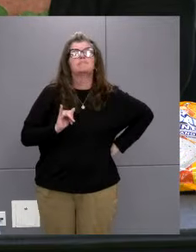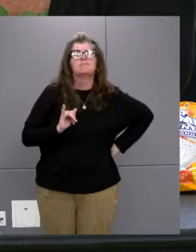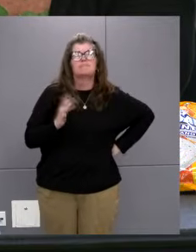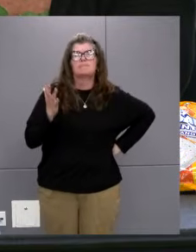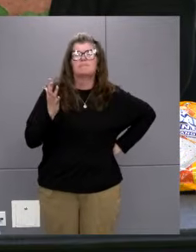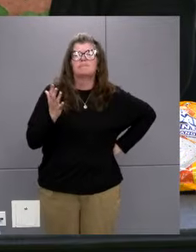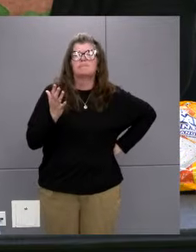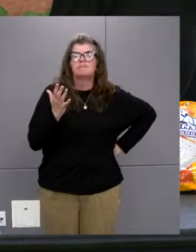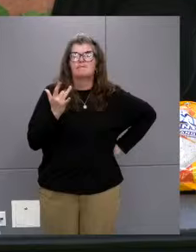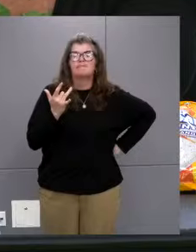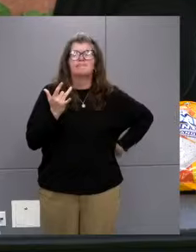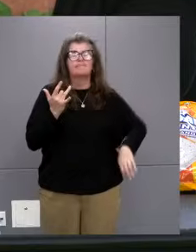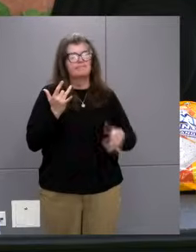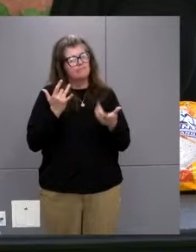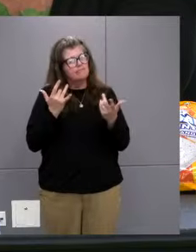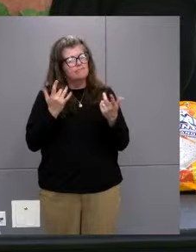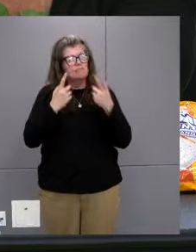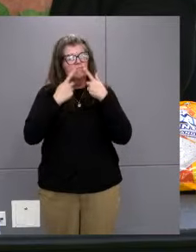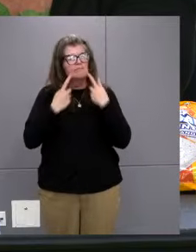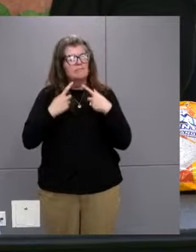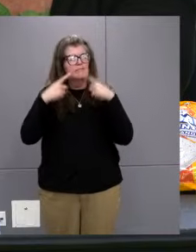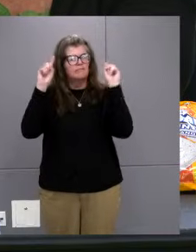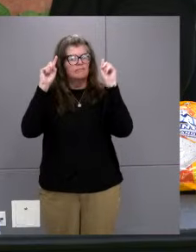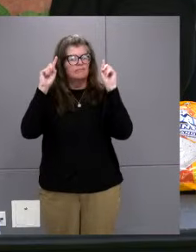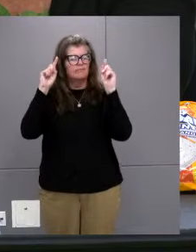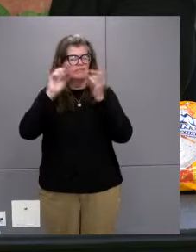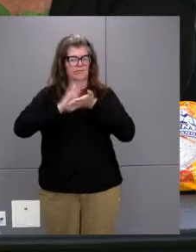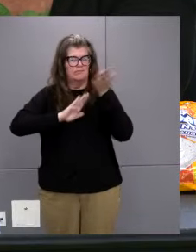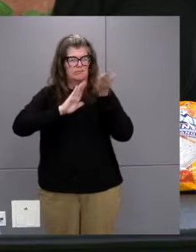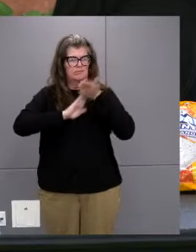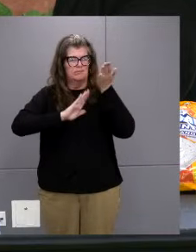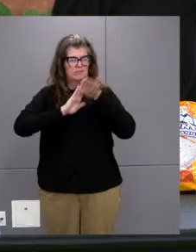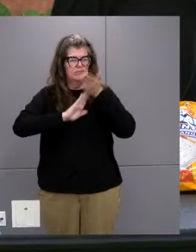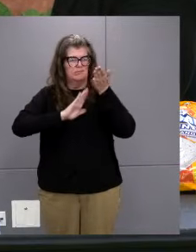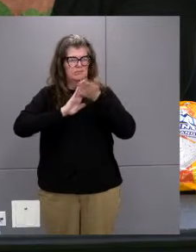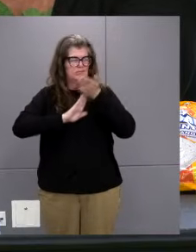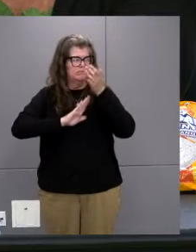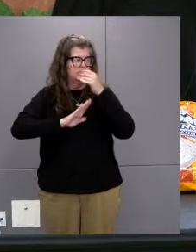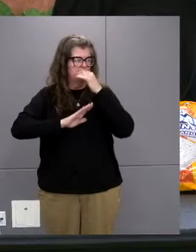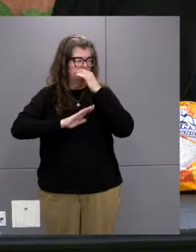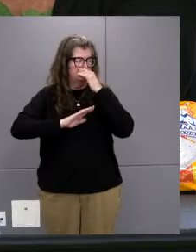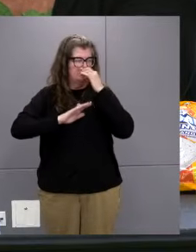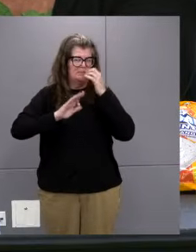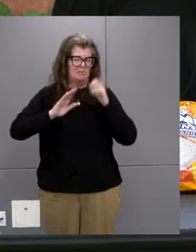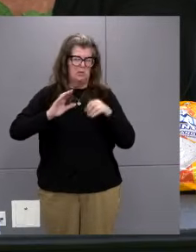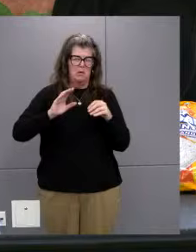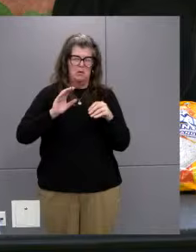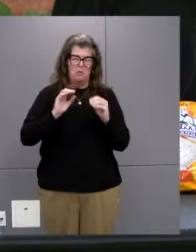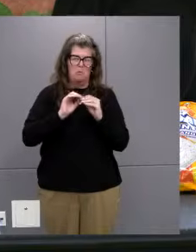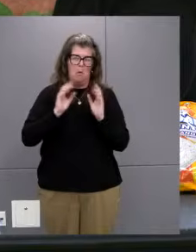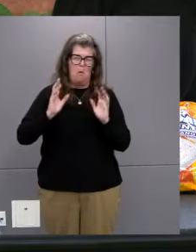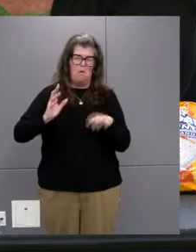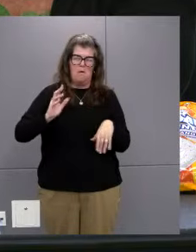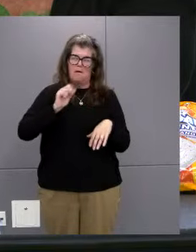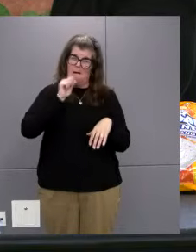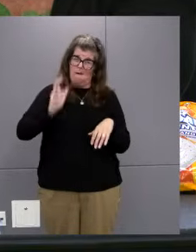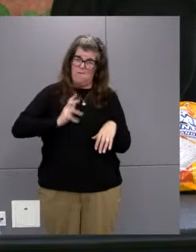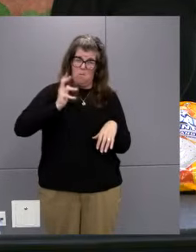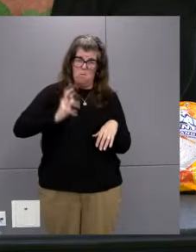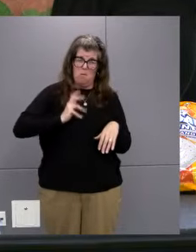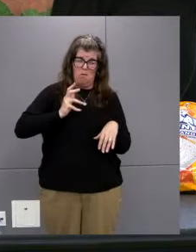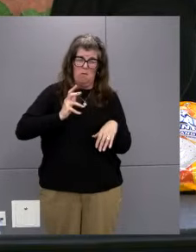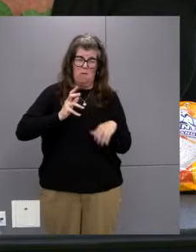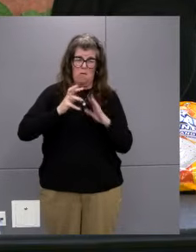because we are effectively running in a more informal manner. And Robert's Rules of